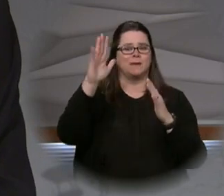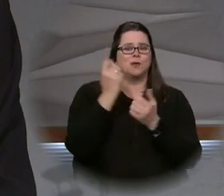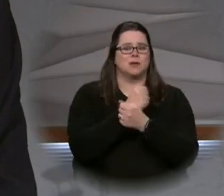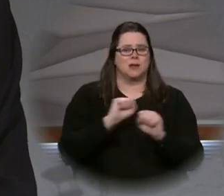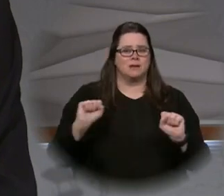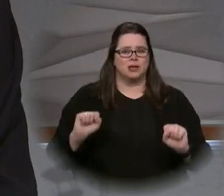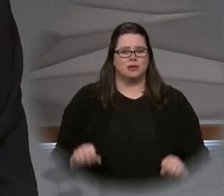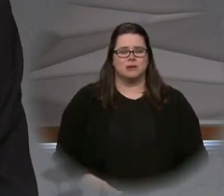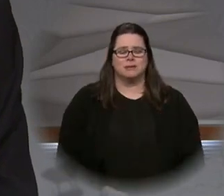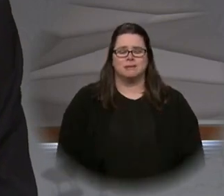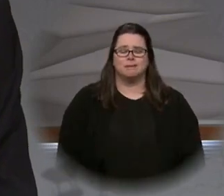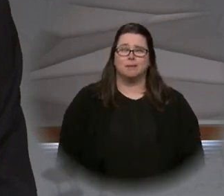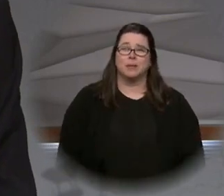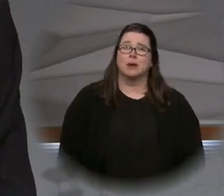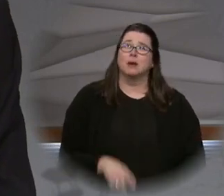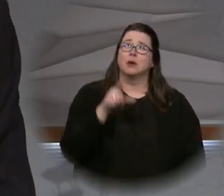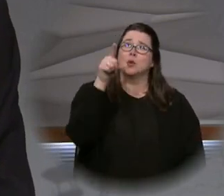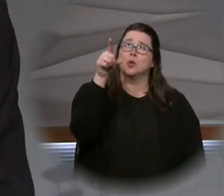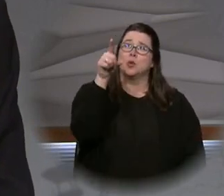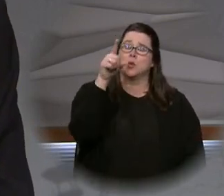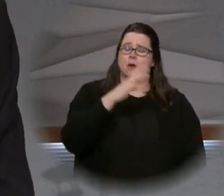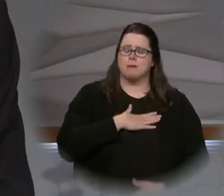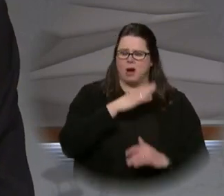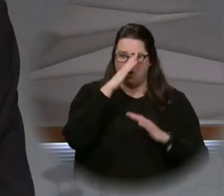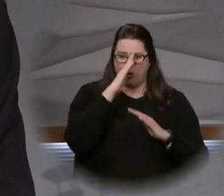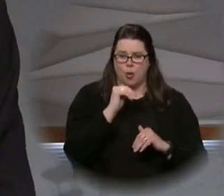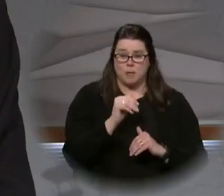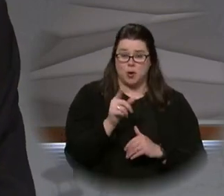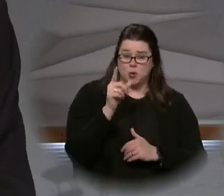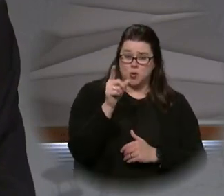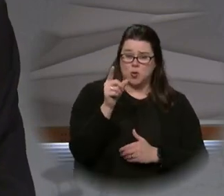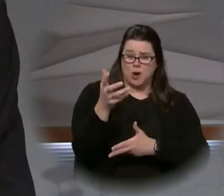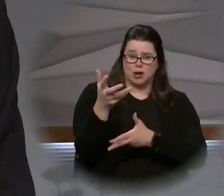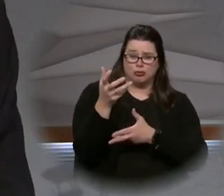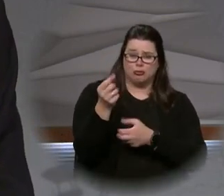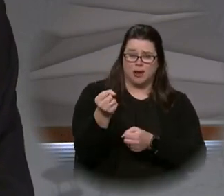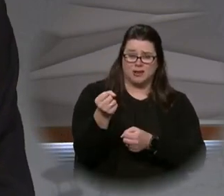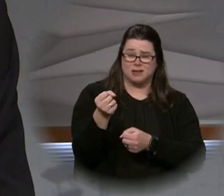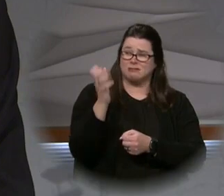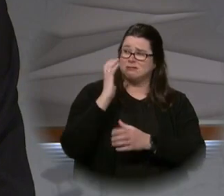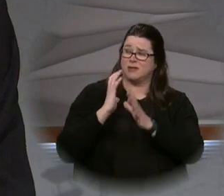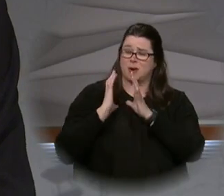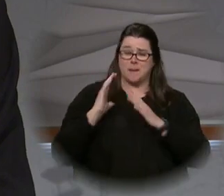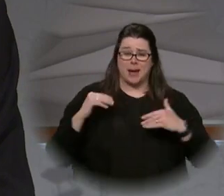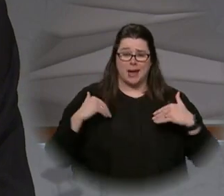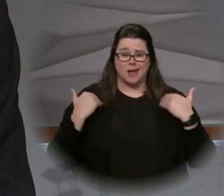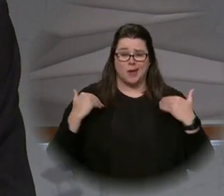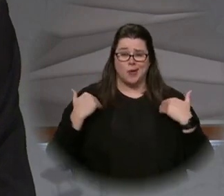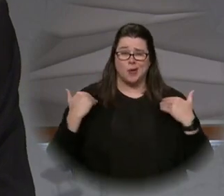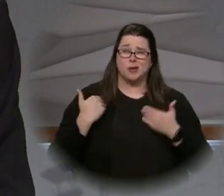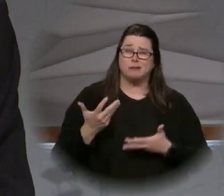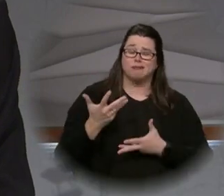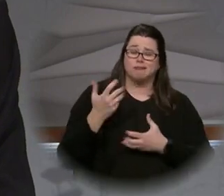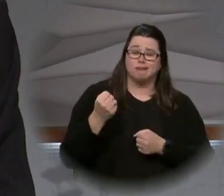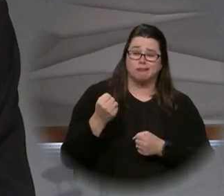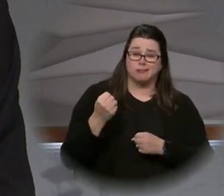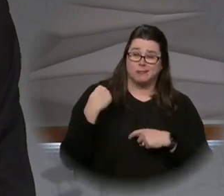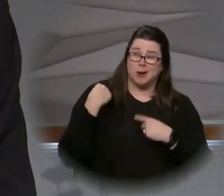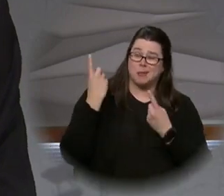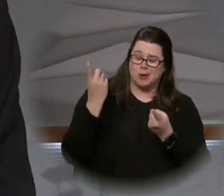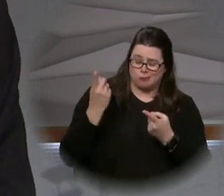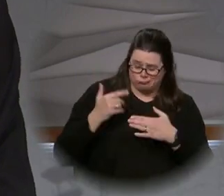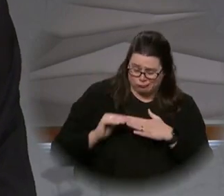I will sing of your salvation. For you are my hope, O Lord, my trust, O God, from my youth. On you I depend from